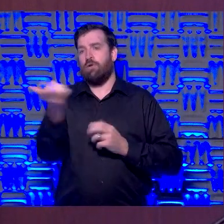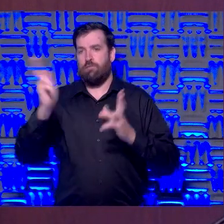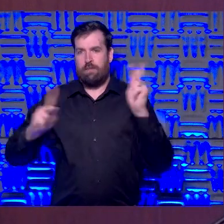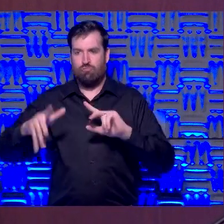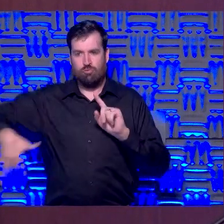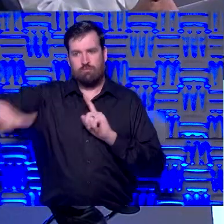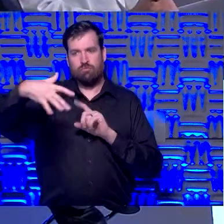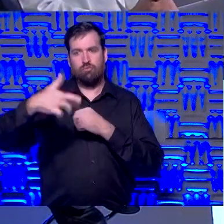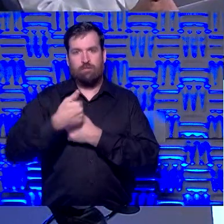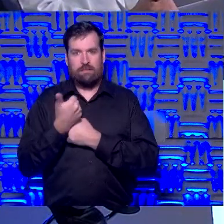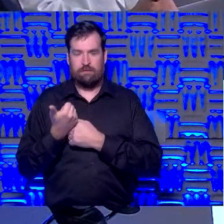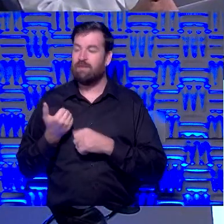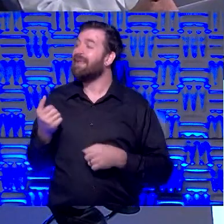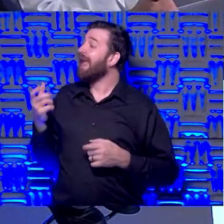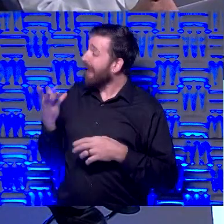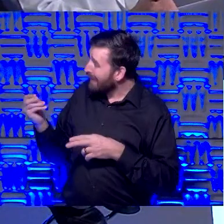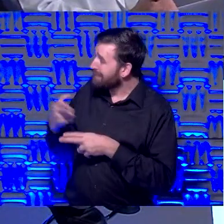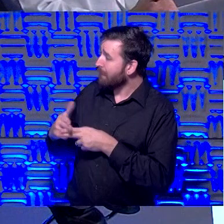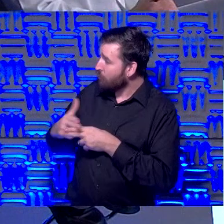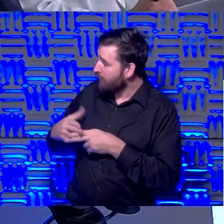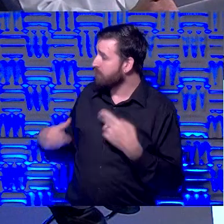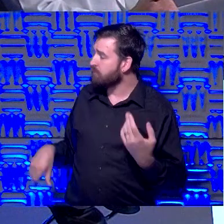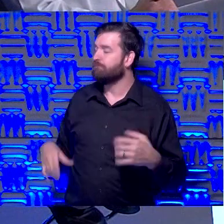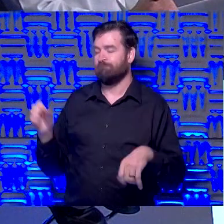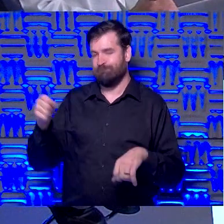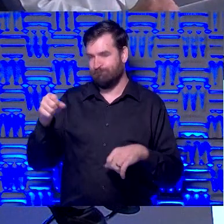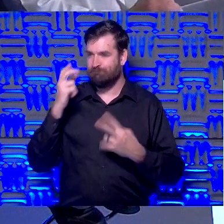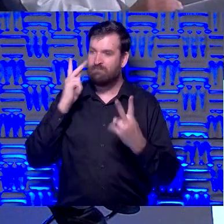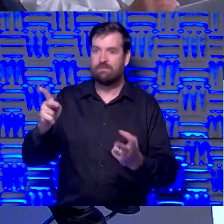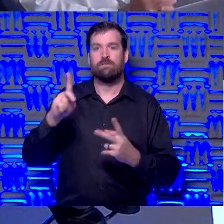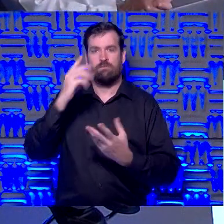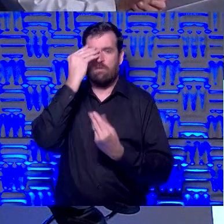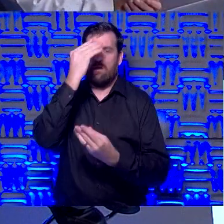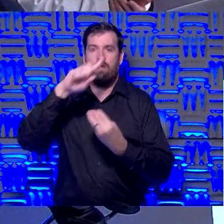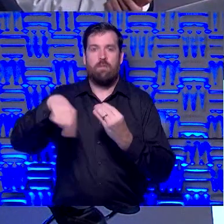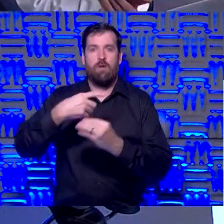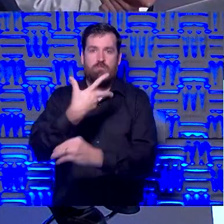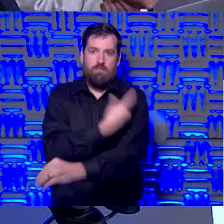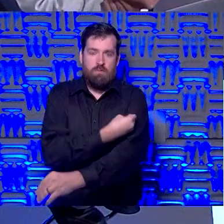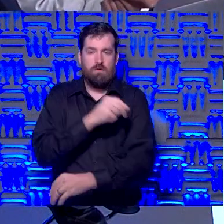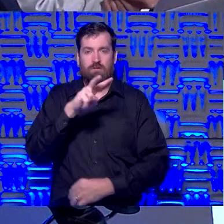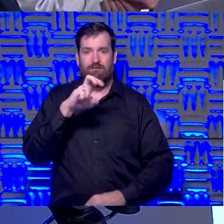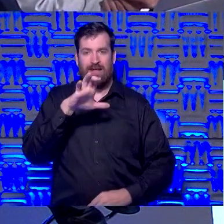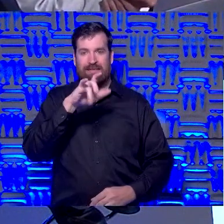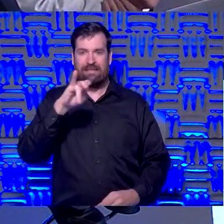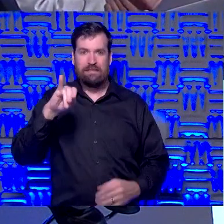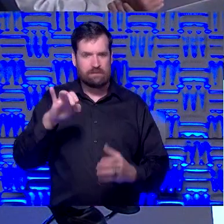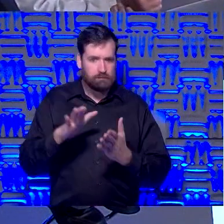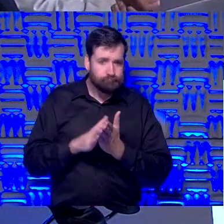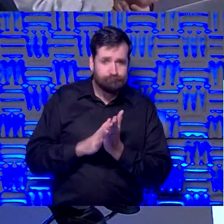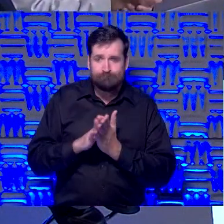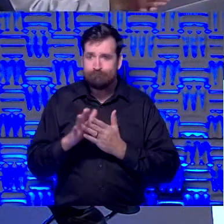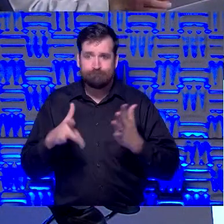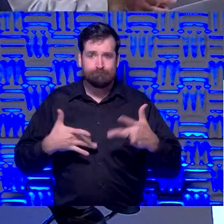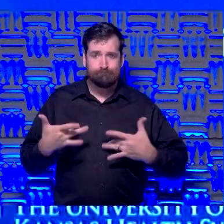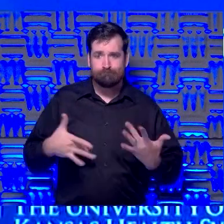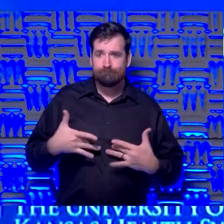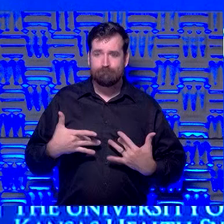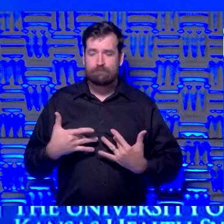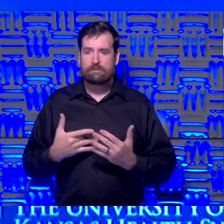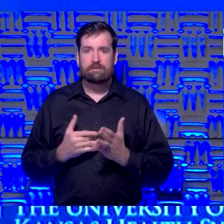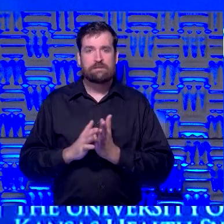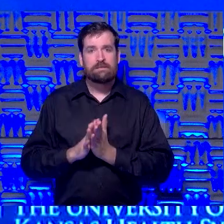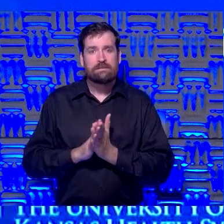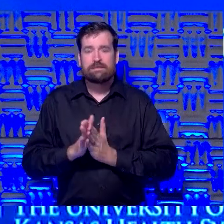it's temporary. We really do think is. vaccines, It is. you look at the data coming out around the vaccines, it's encouraging. And so we just have to